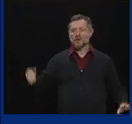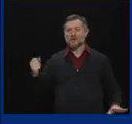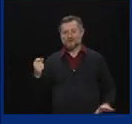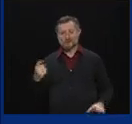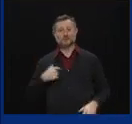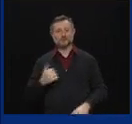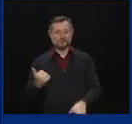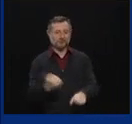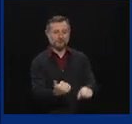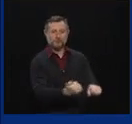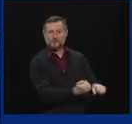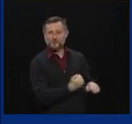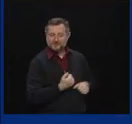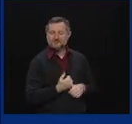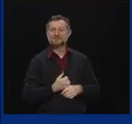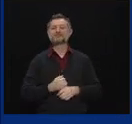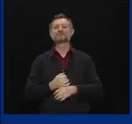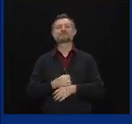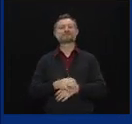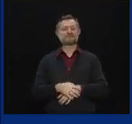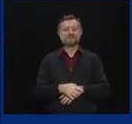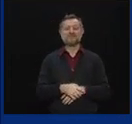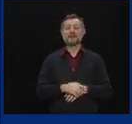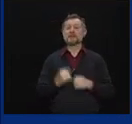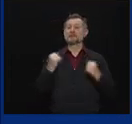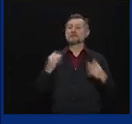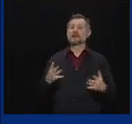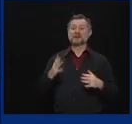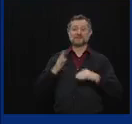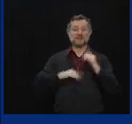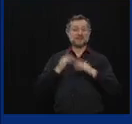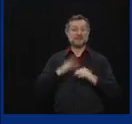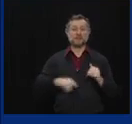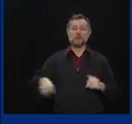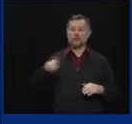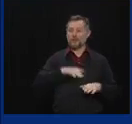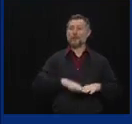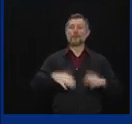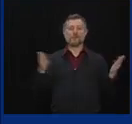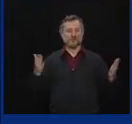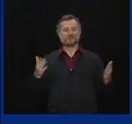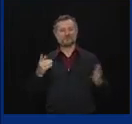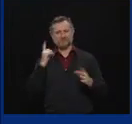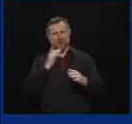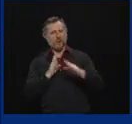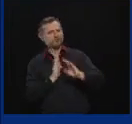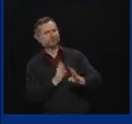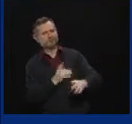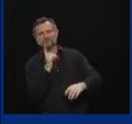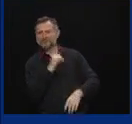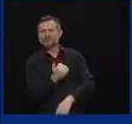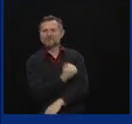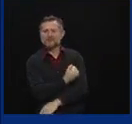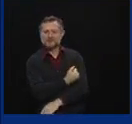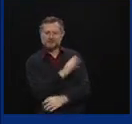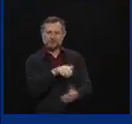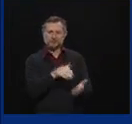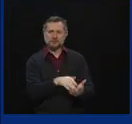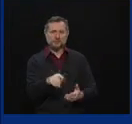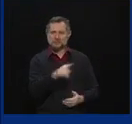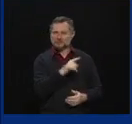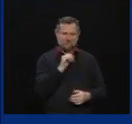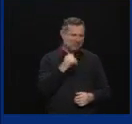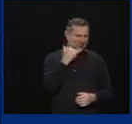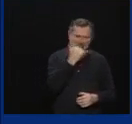There are so many places to get this done. We've opened up now mass vaccination sites to kids. You can go online and get an appointment at one of them. We're having